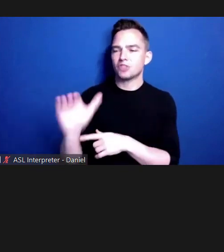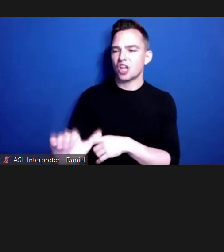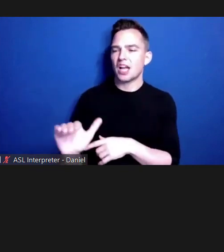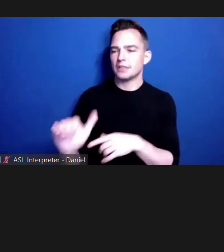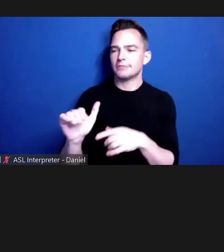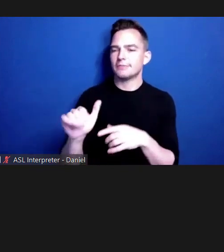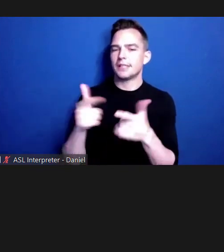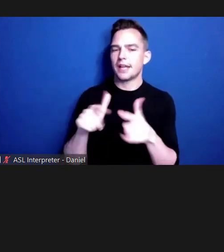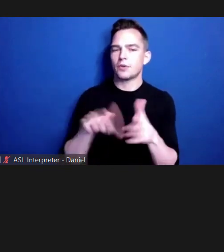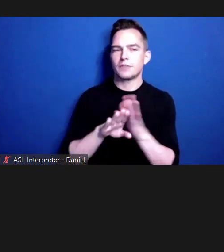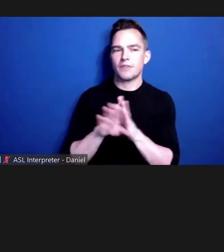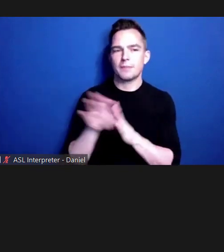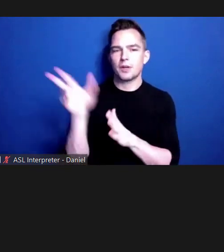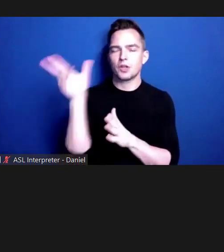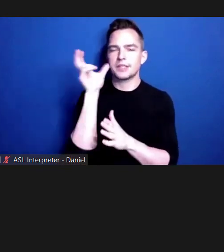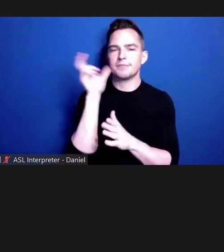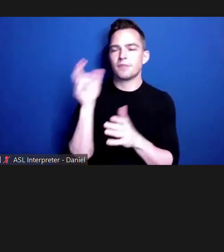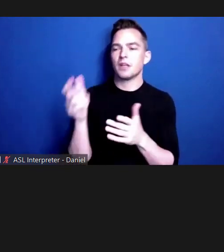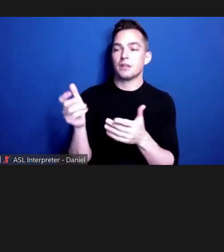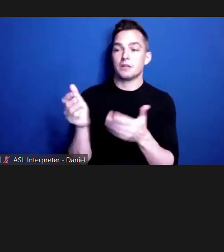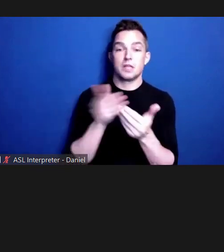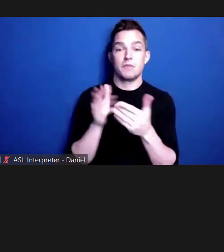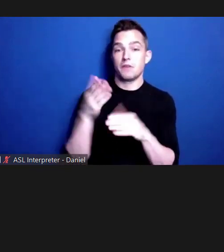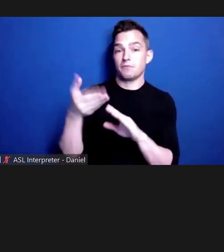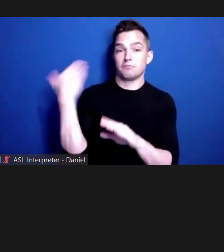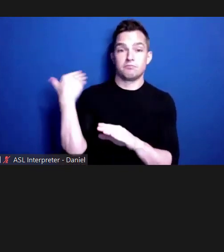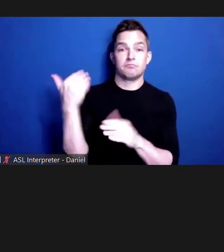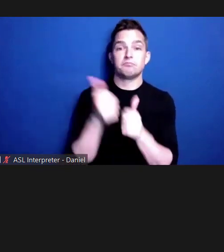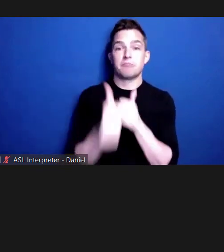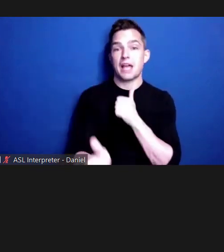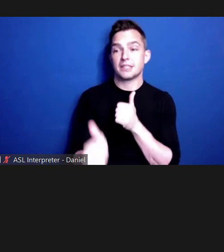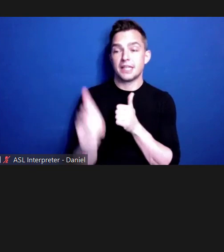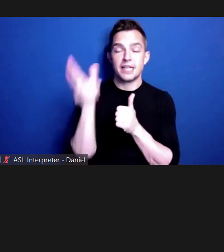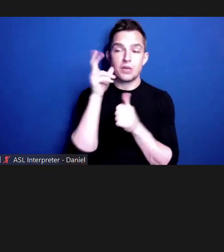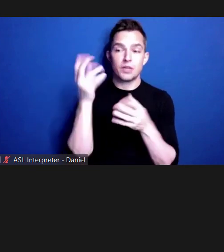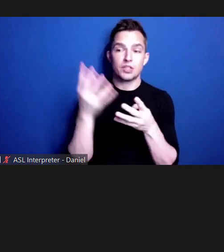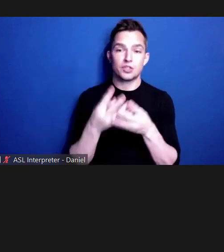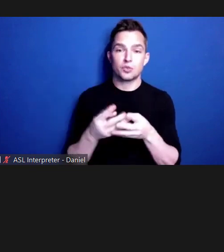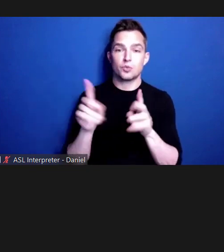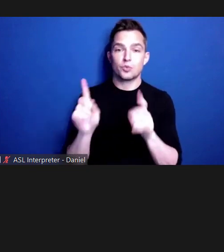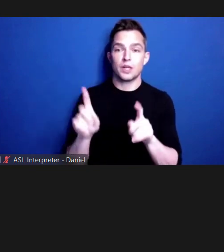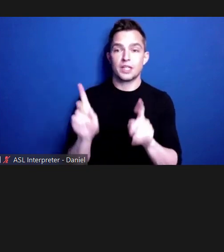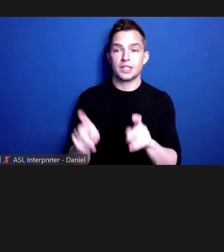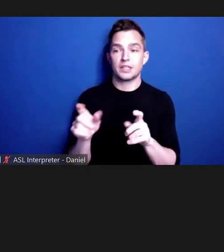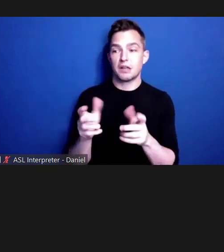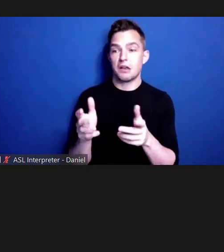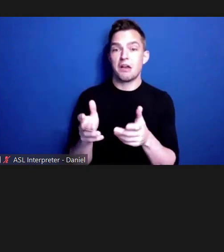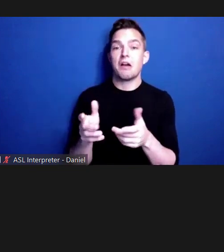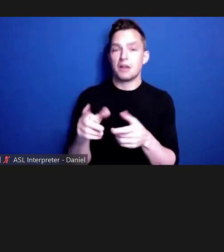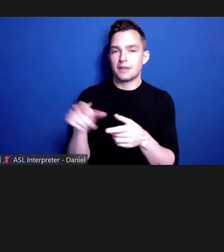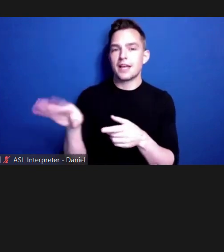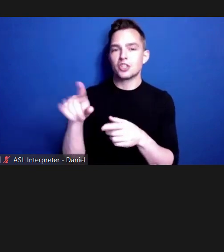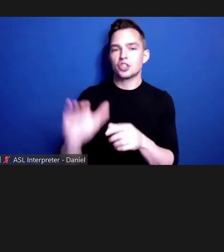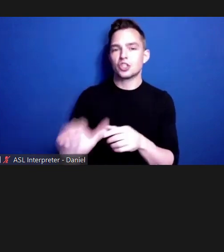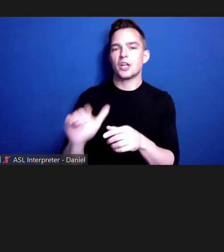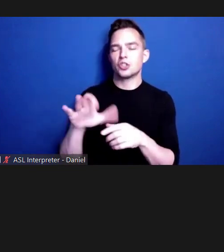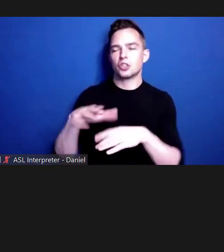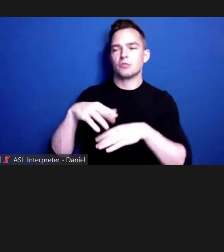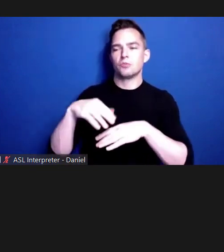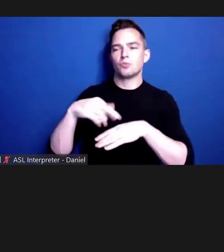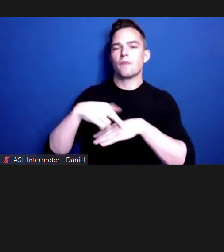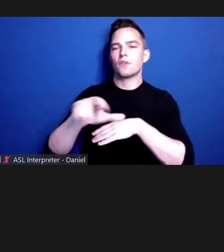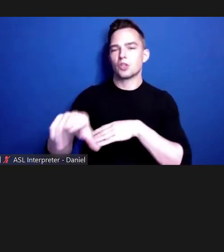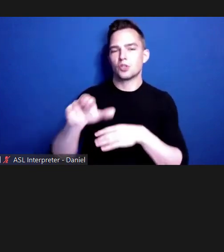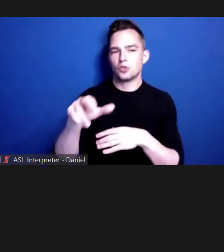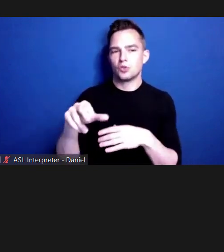development, even if they've received and passed a hearing screening using one of these methods, that child should be referred for an evaluation